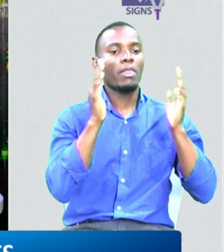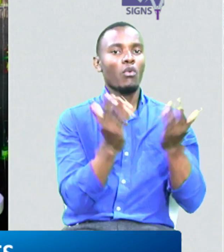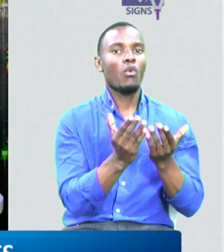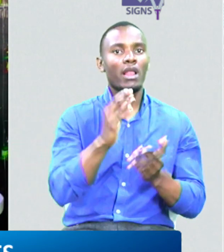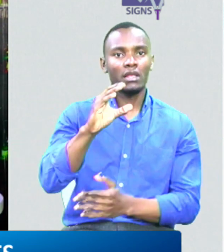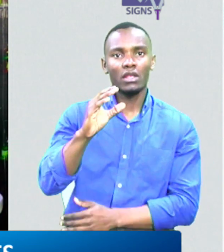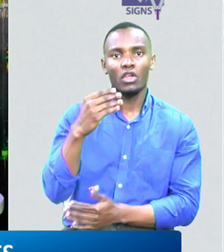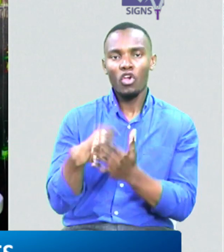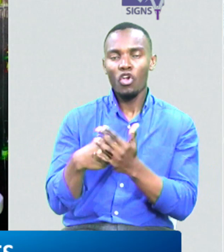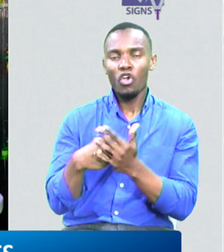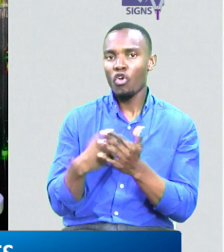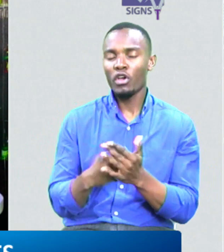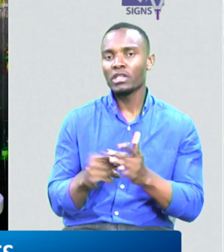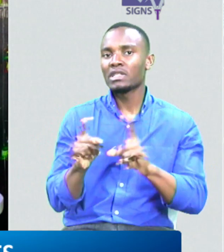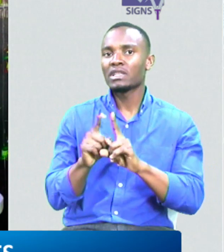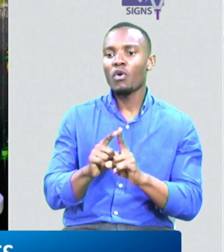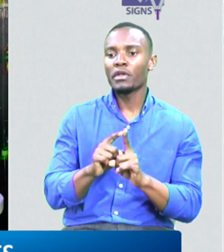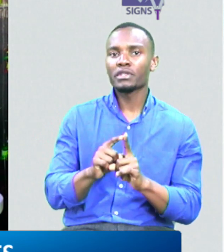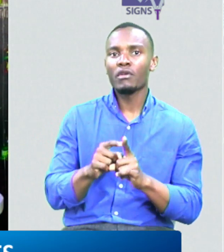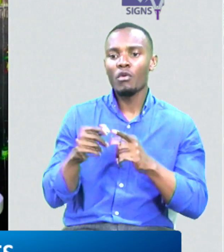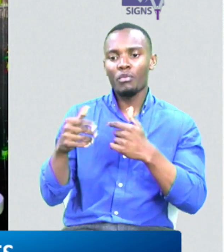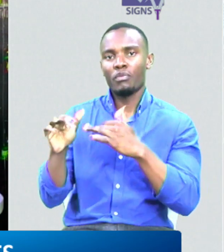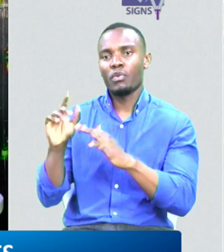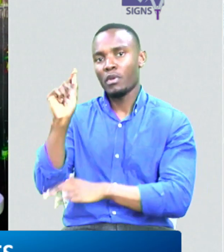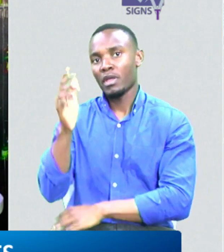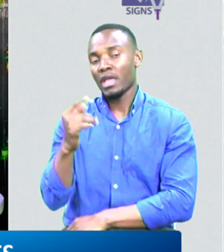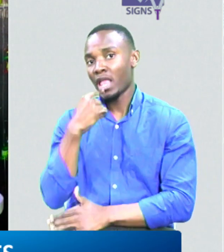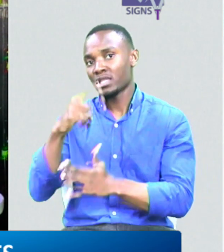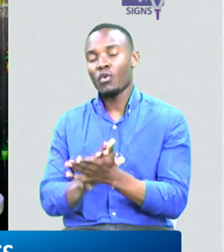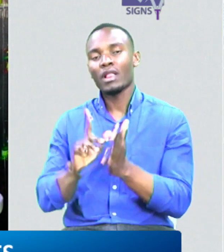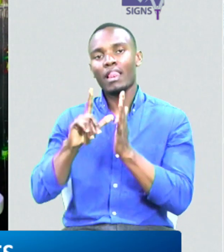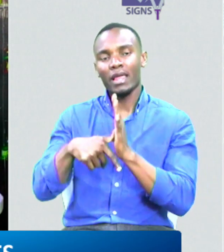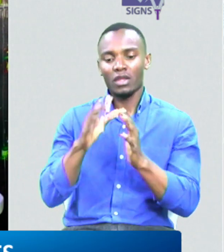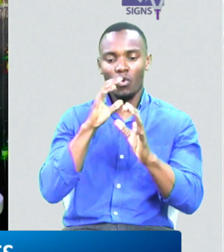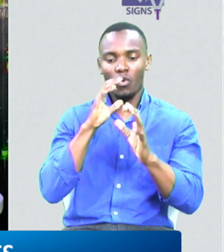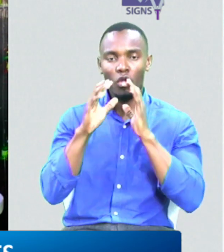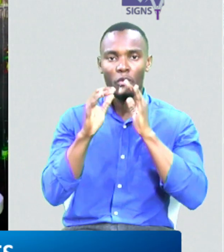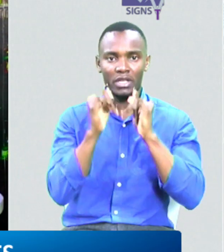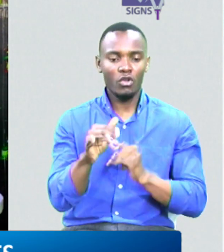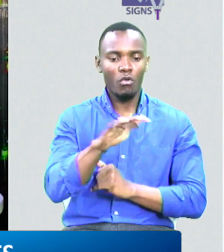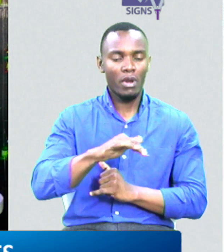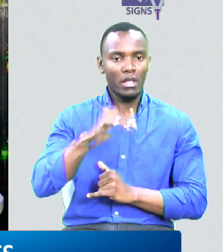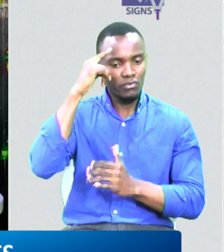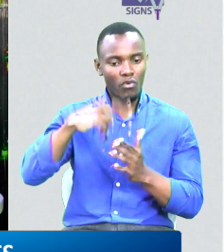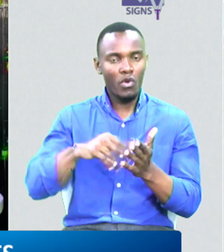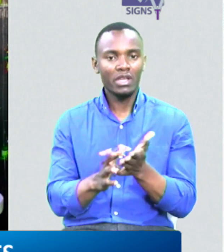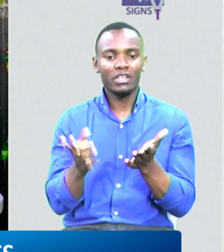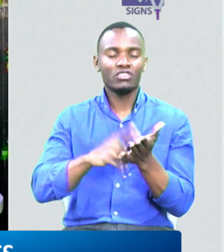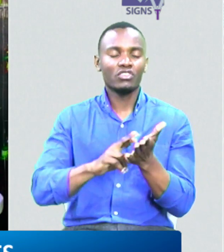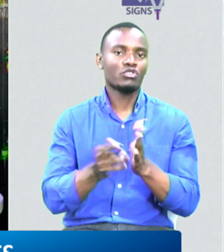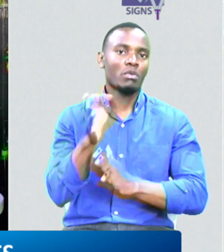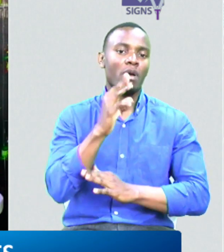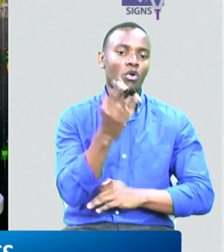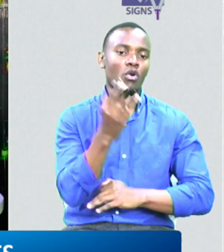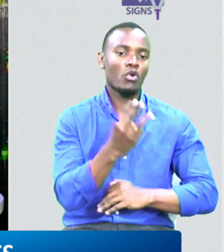of how we could break down those recommendations in our subsequent programming. Now, from